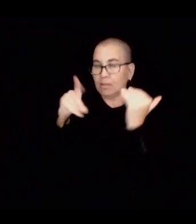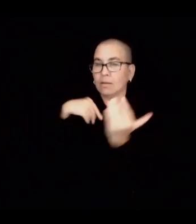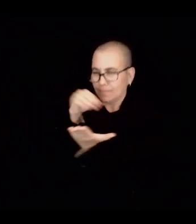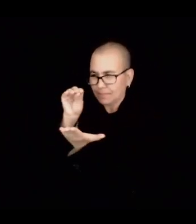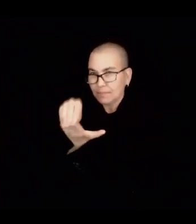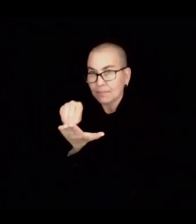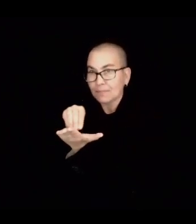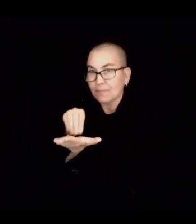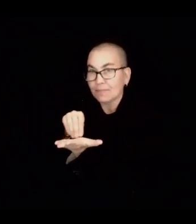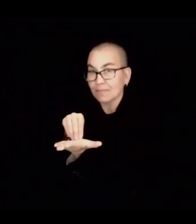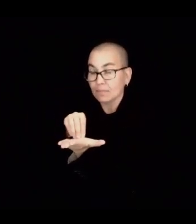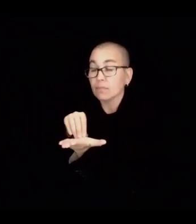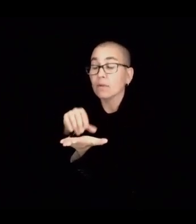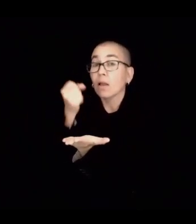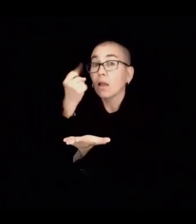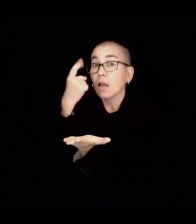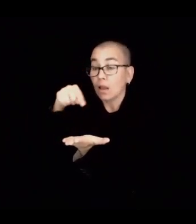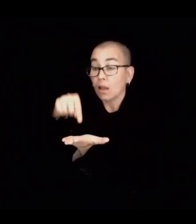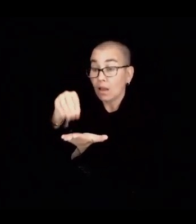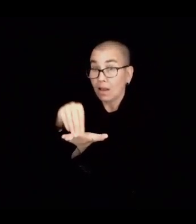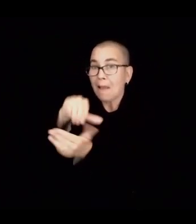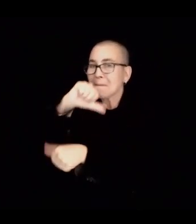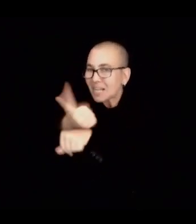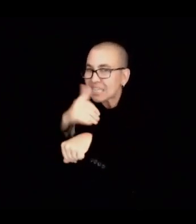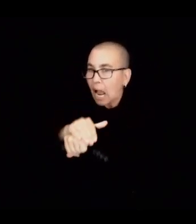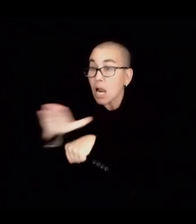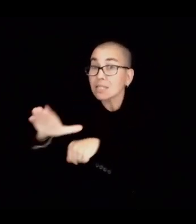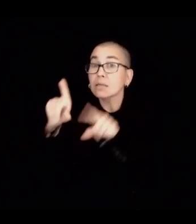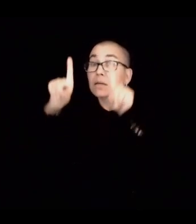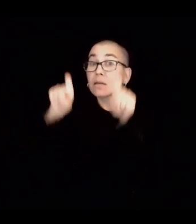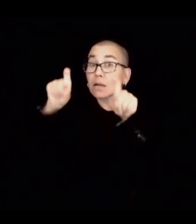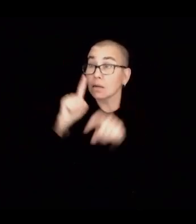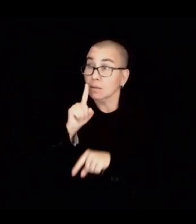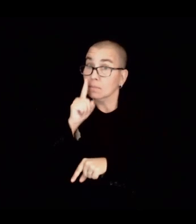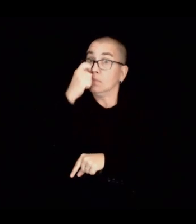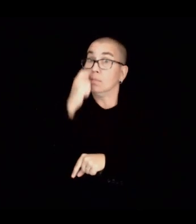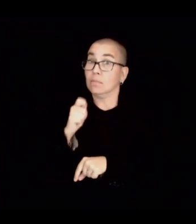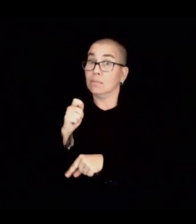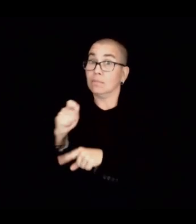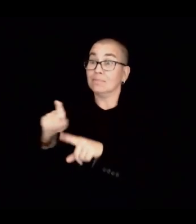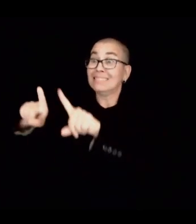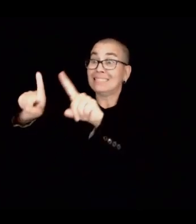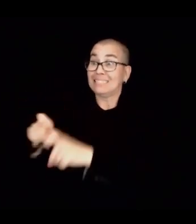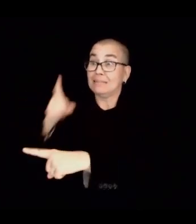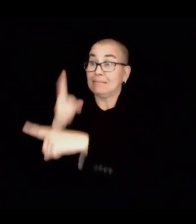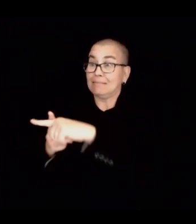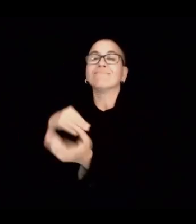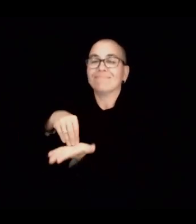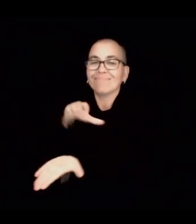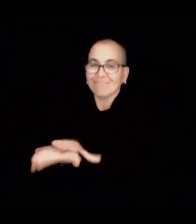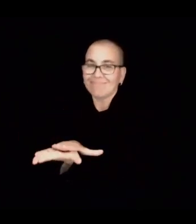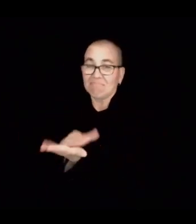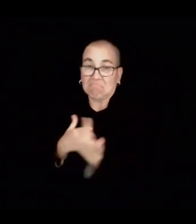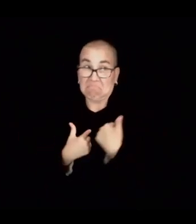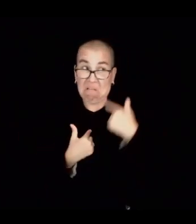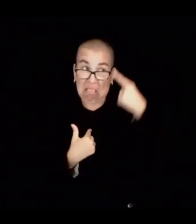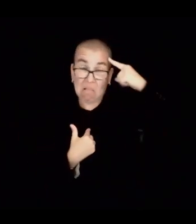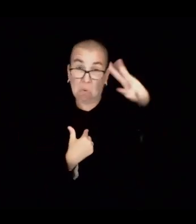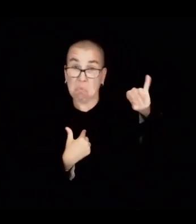say. I'm assuming that's what Wisconsin is doing, but I can't say for certain. Okay.